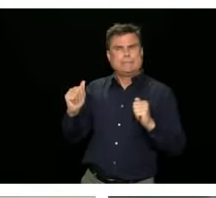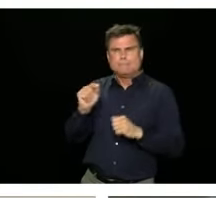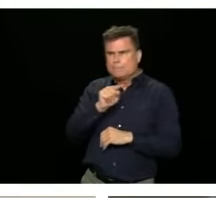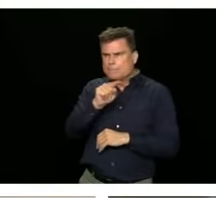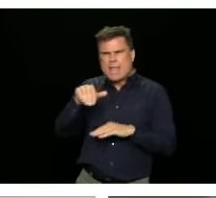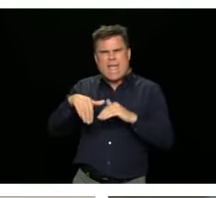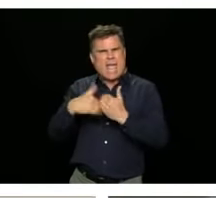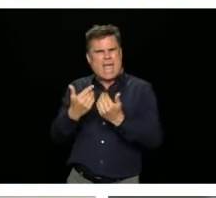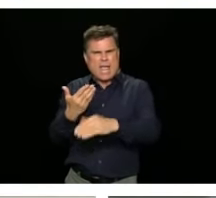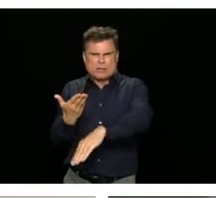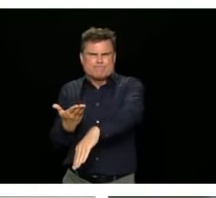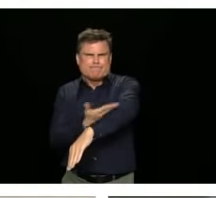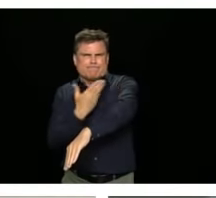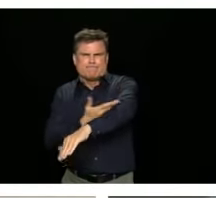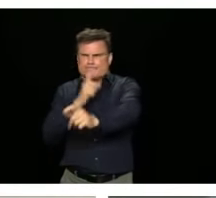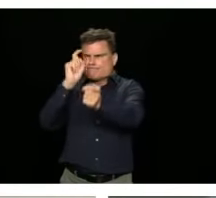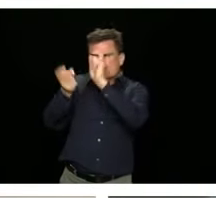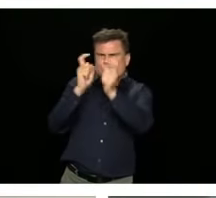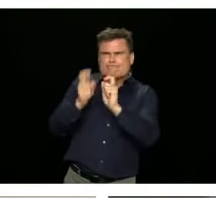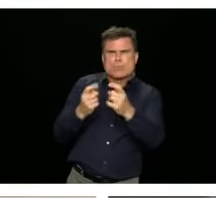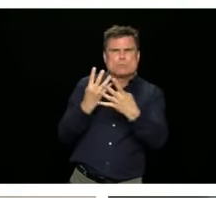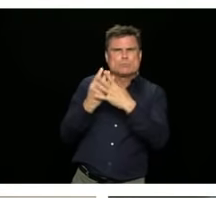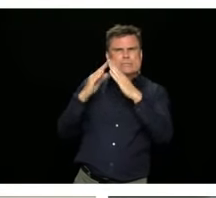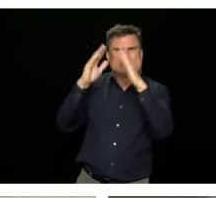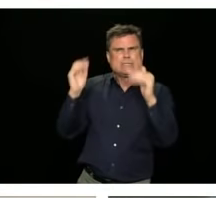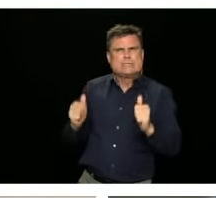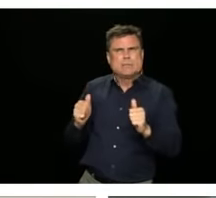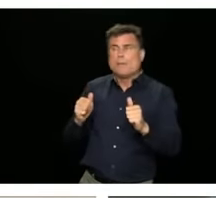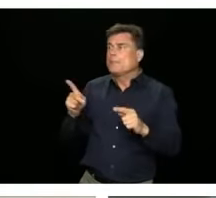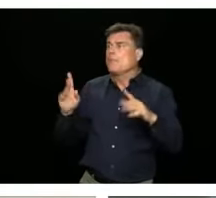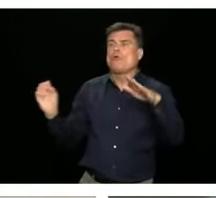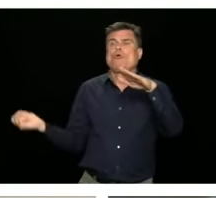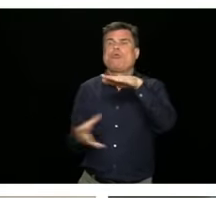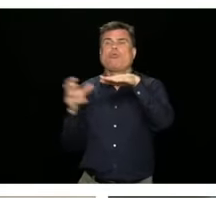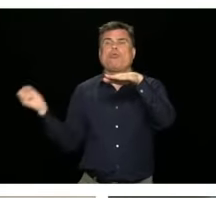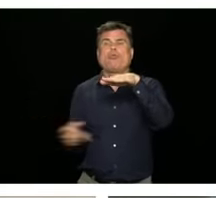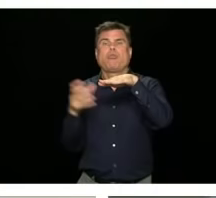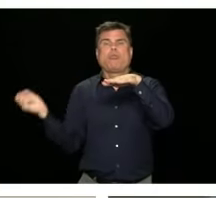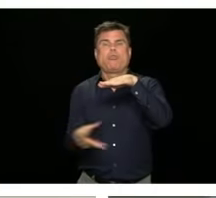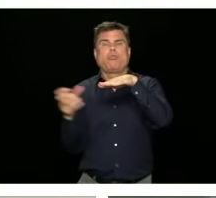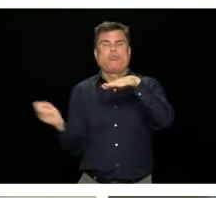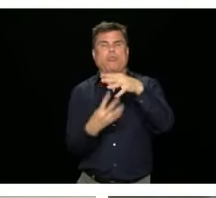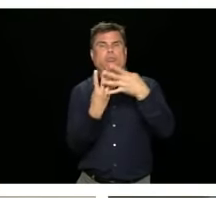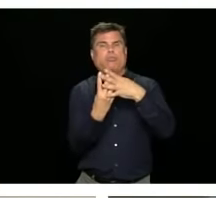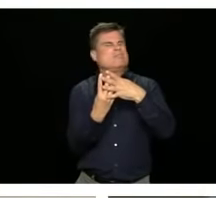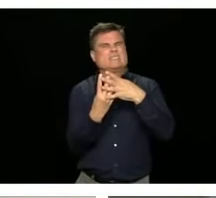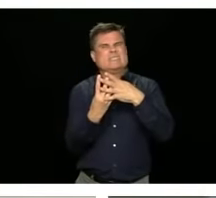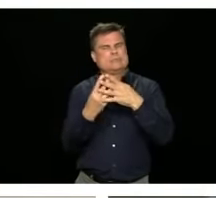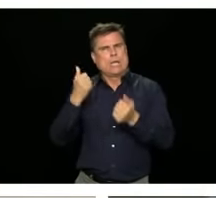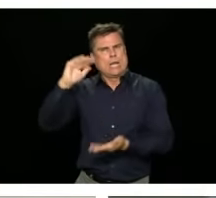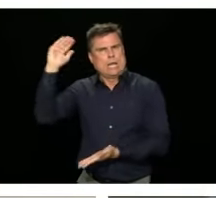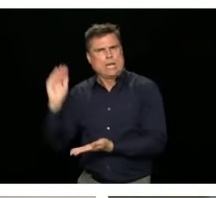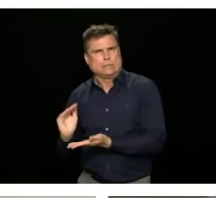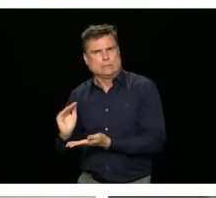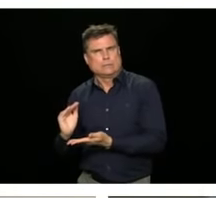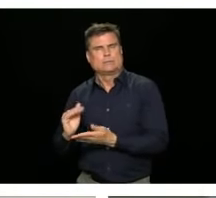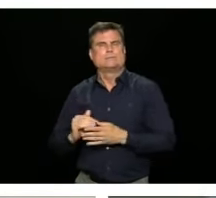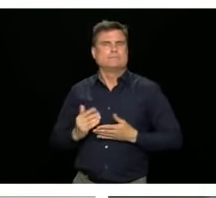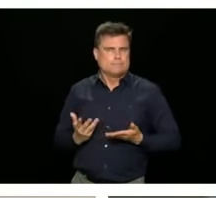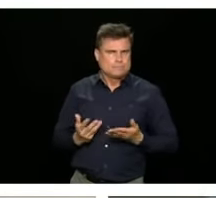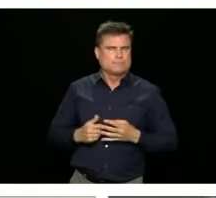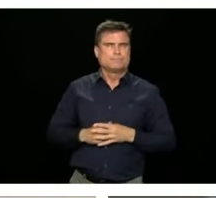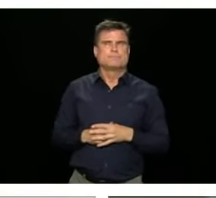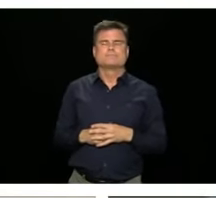the amount of budget that we provide to police forces. I know in Vancouver about 20 to 21%